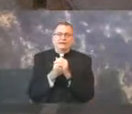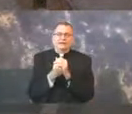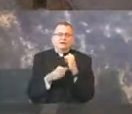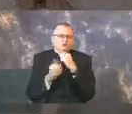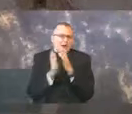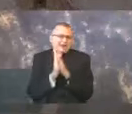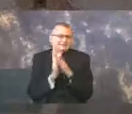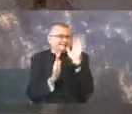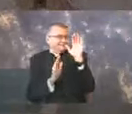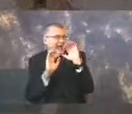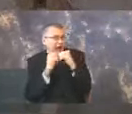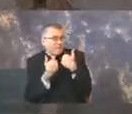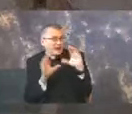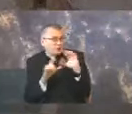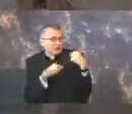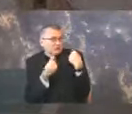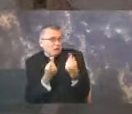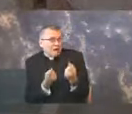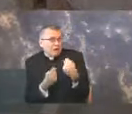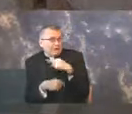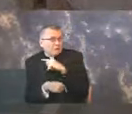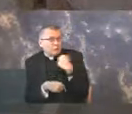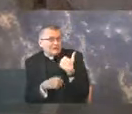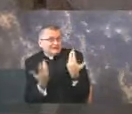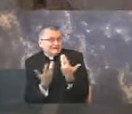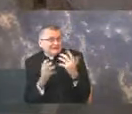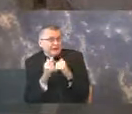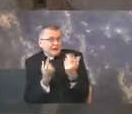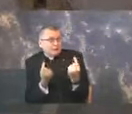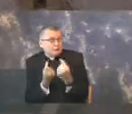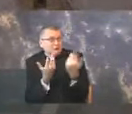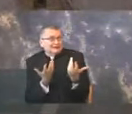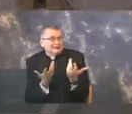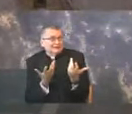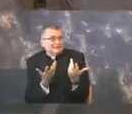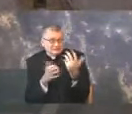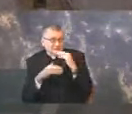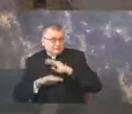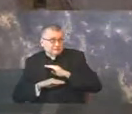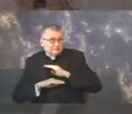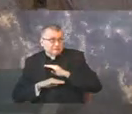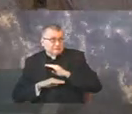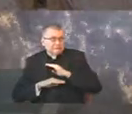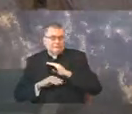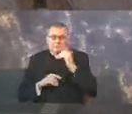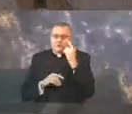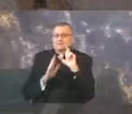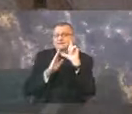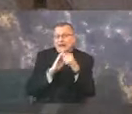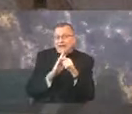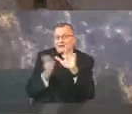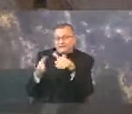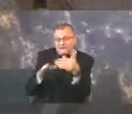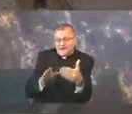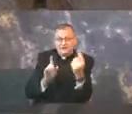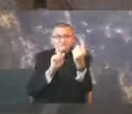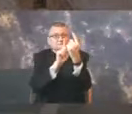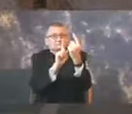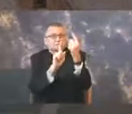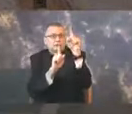doing? How have we fulfilled those promises for which we will answer before the Lord one day when we